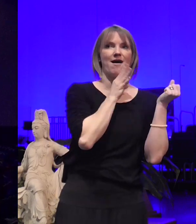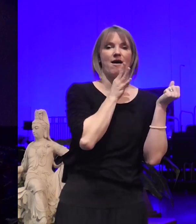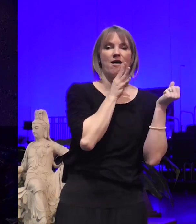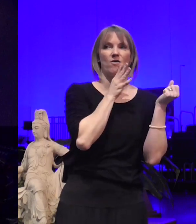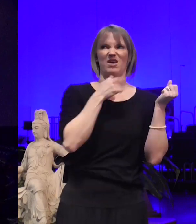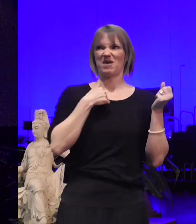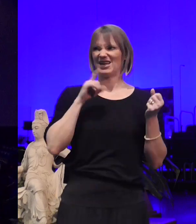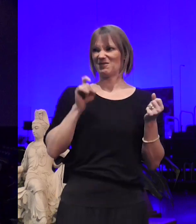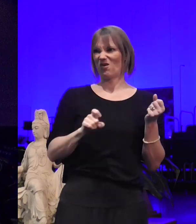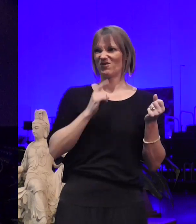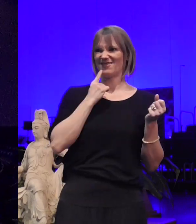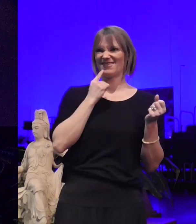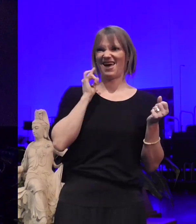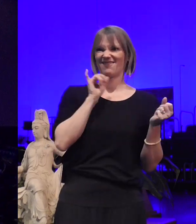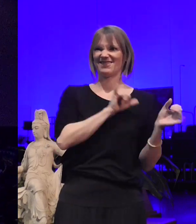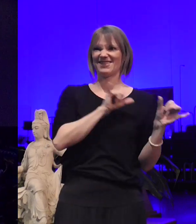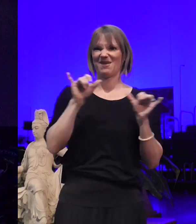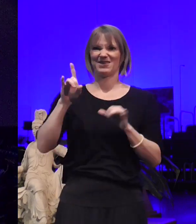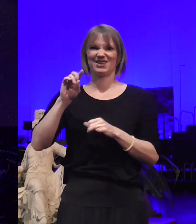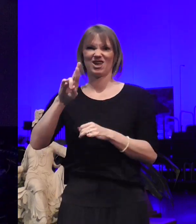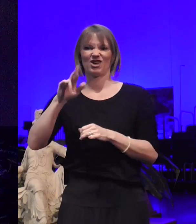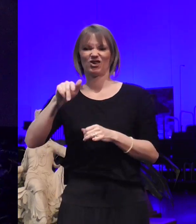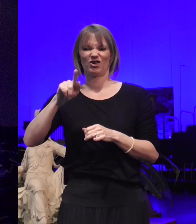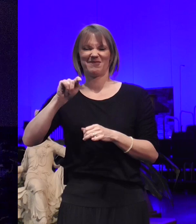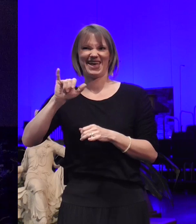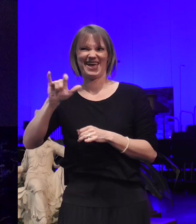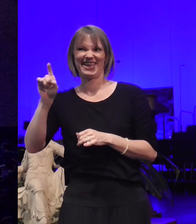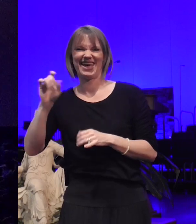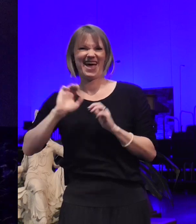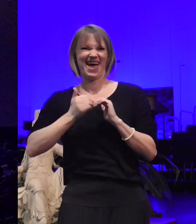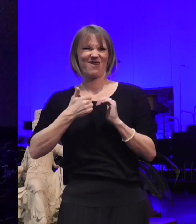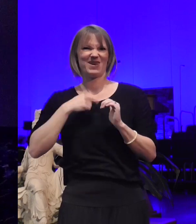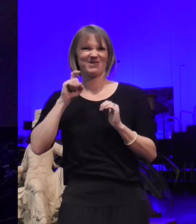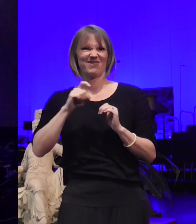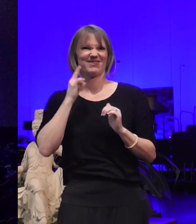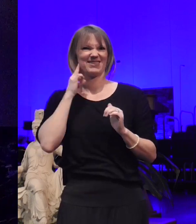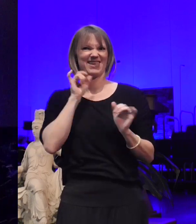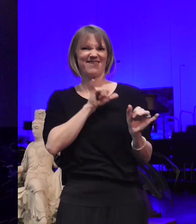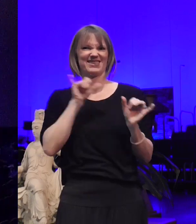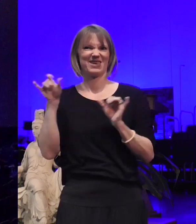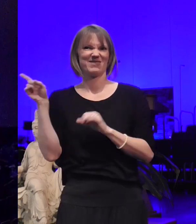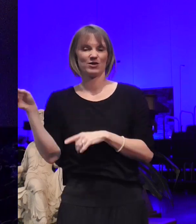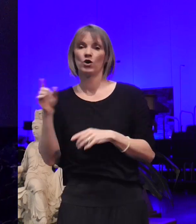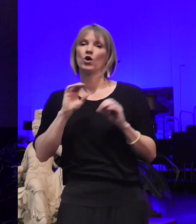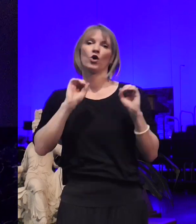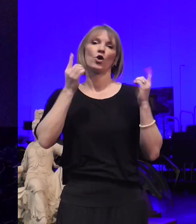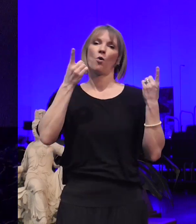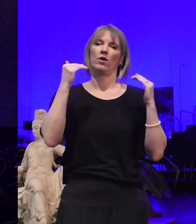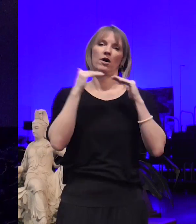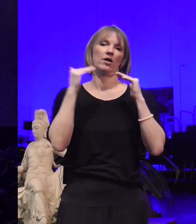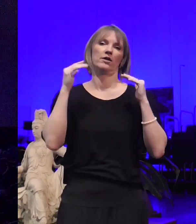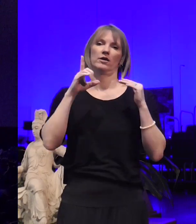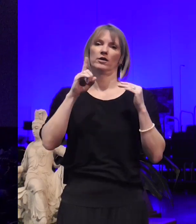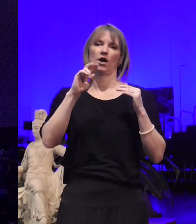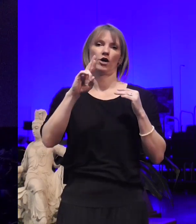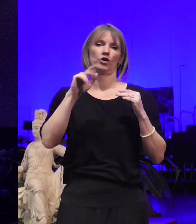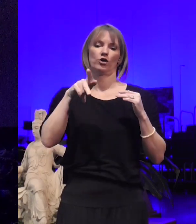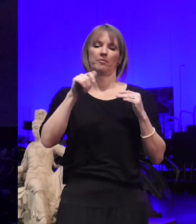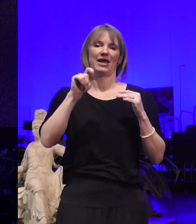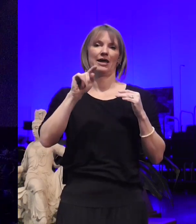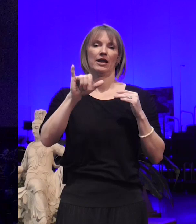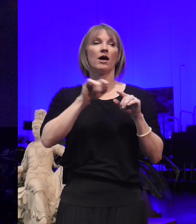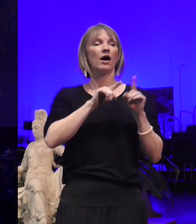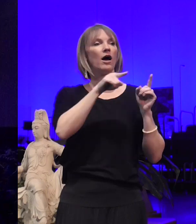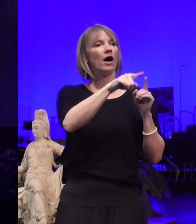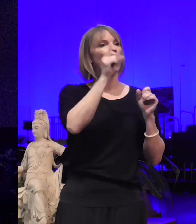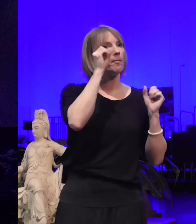to sound like Dr. Patty? How am I supposed to sound like that? And of course, no one sounds like Dr. Patty, but they're amazed when